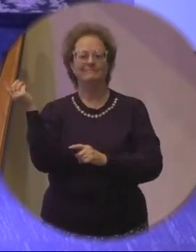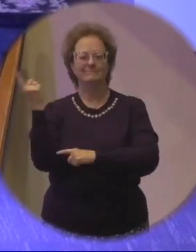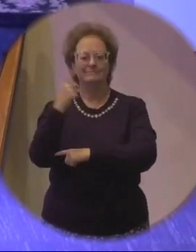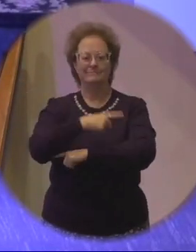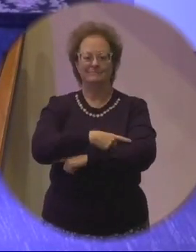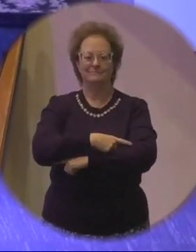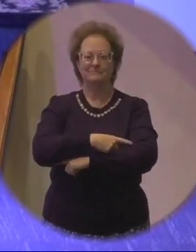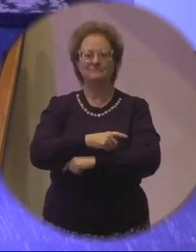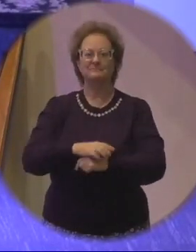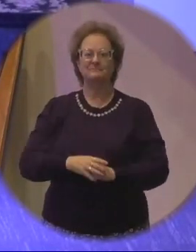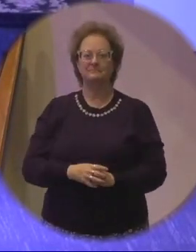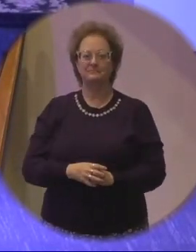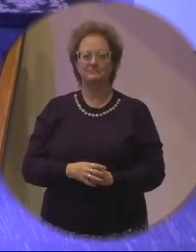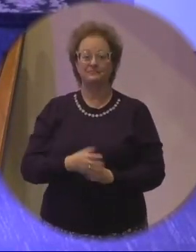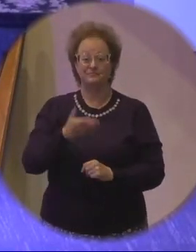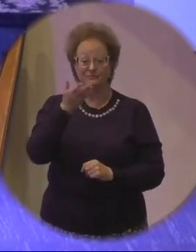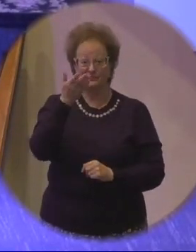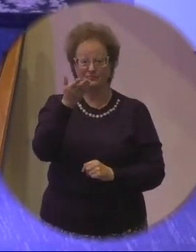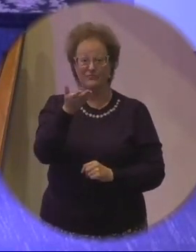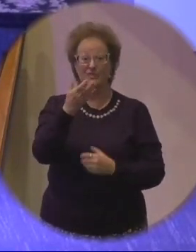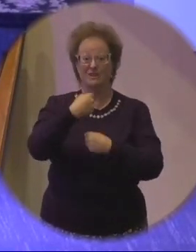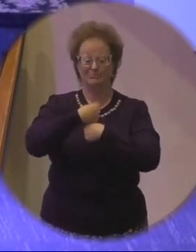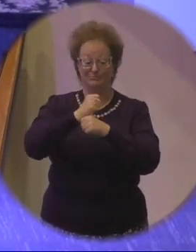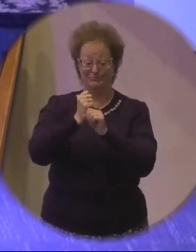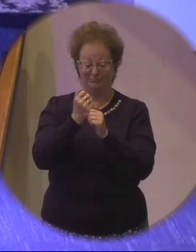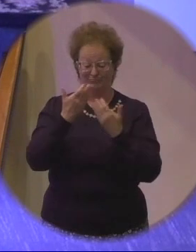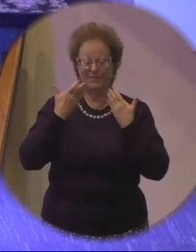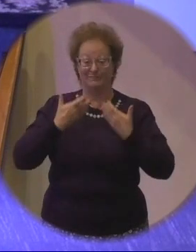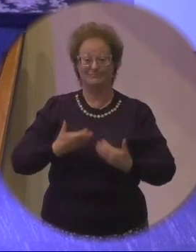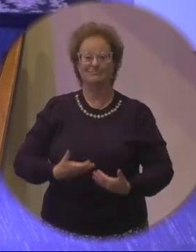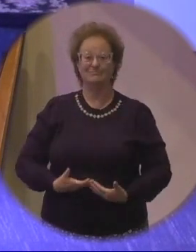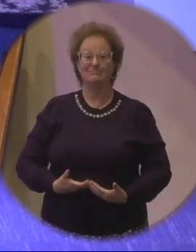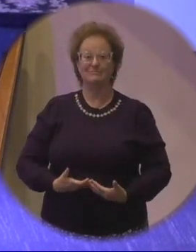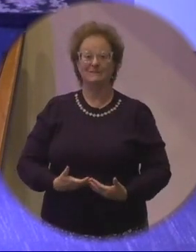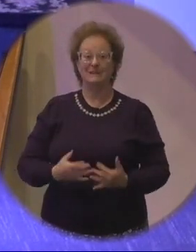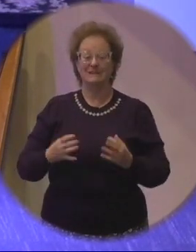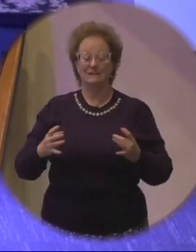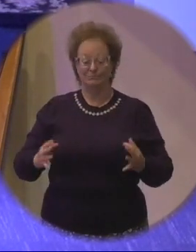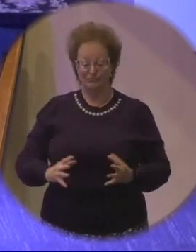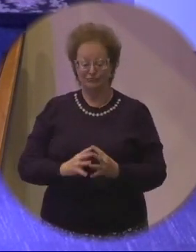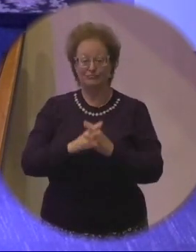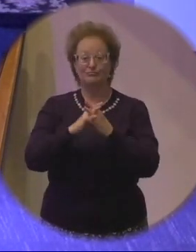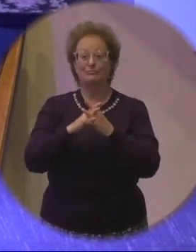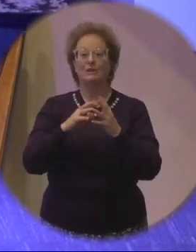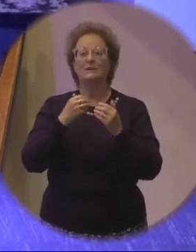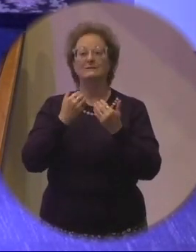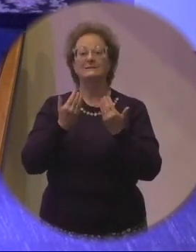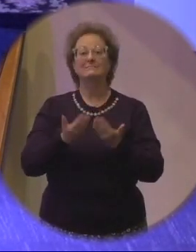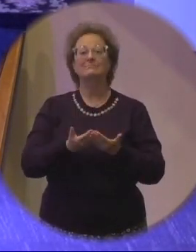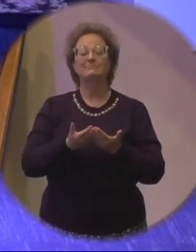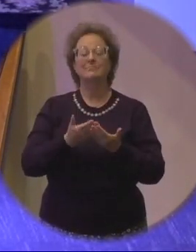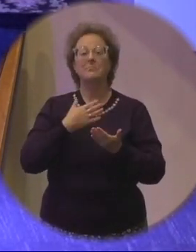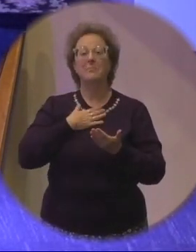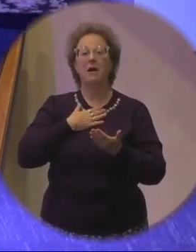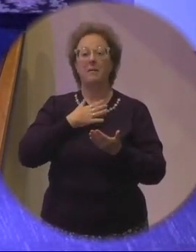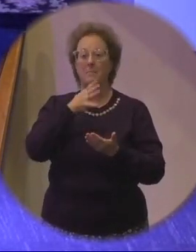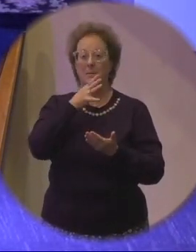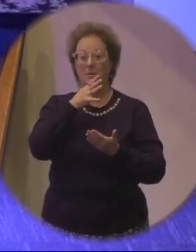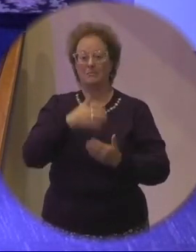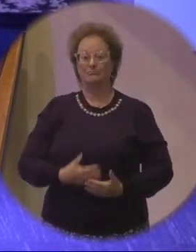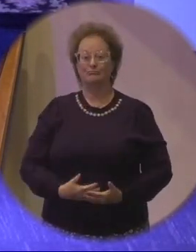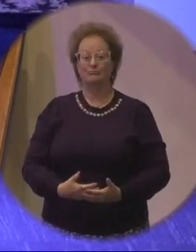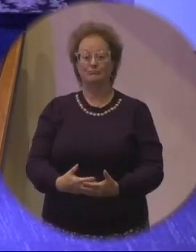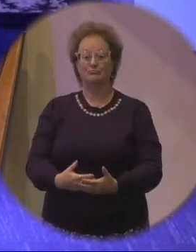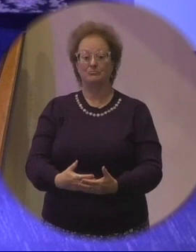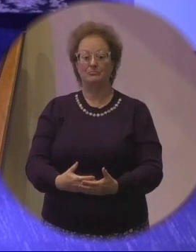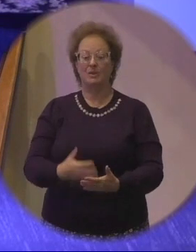as light to you. For you formed my inward parts. You knit me together in my mother's womb. I praise you, for I'm